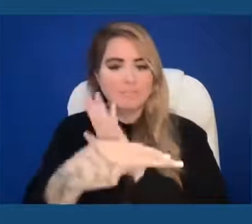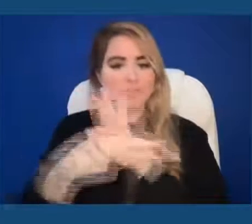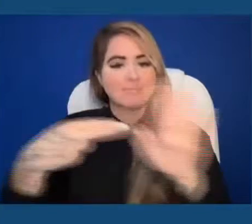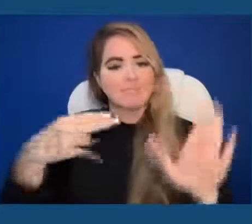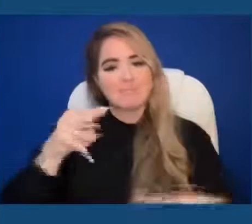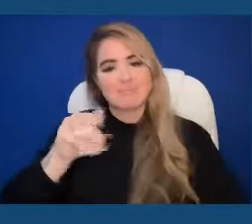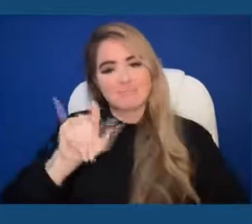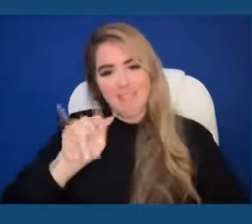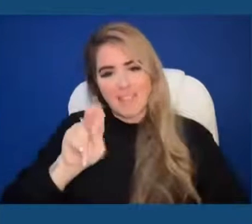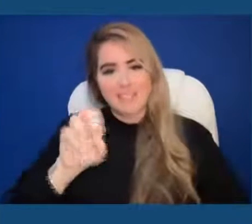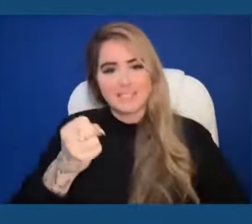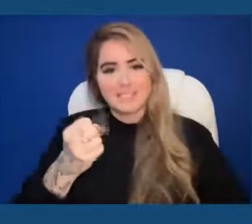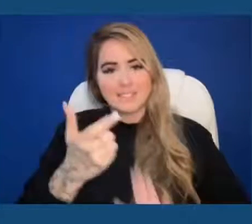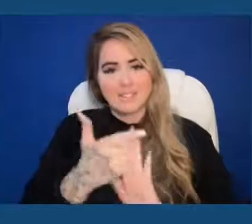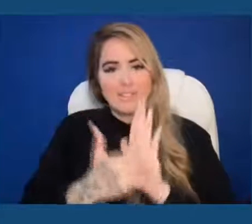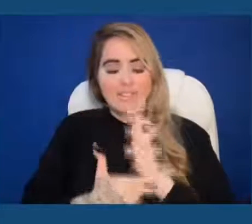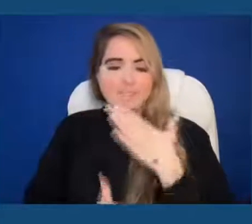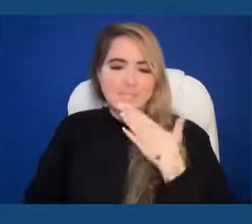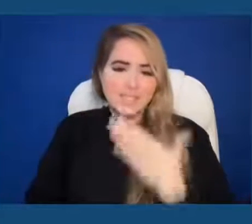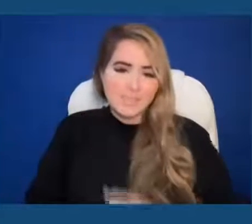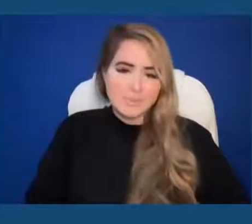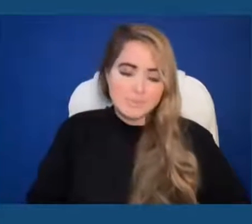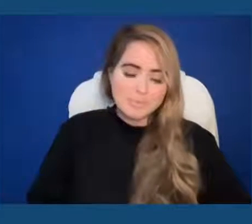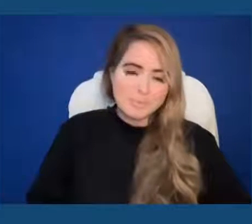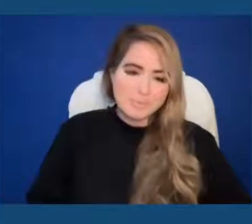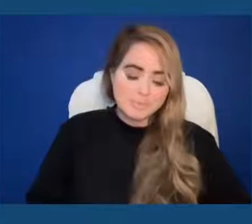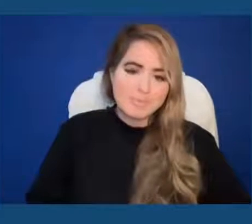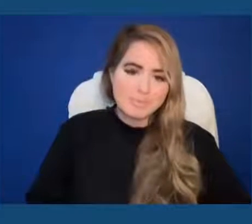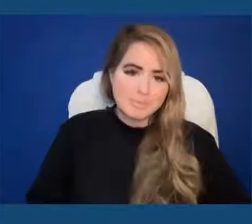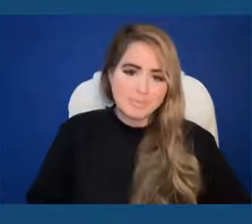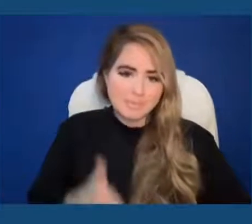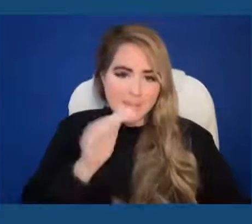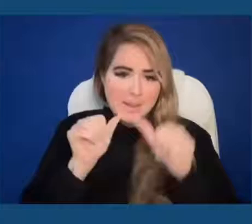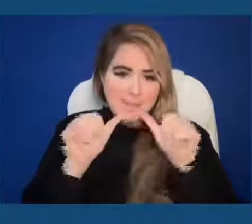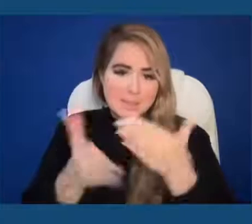Law. Thank you. God bless everyone.